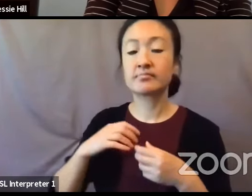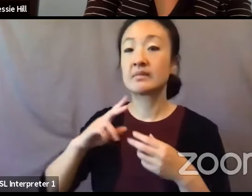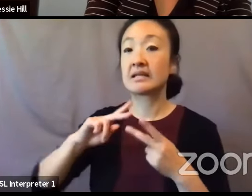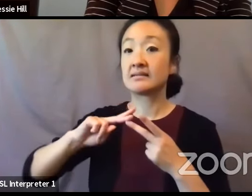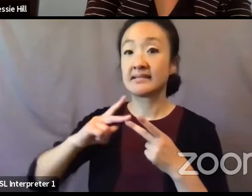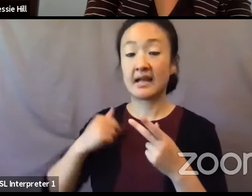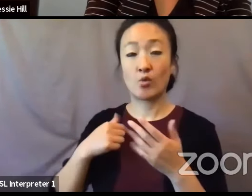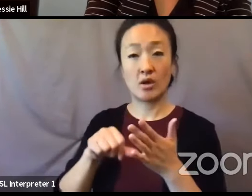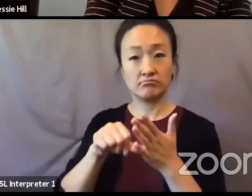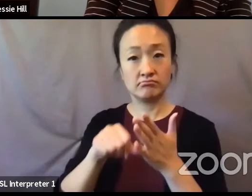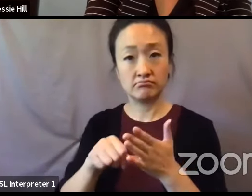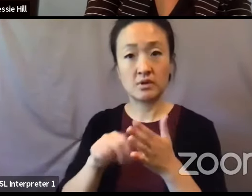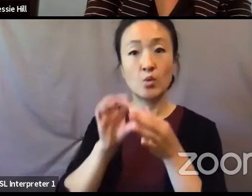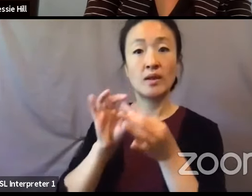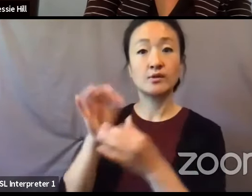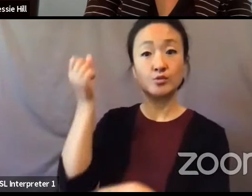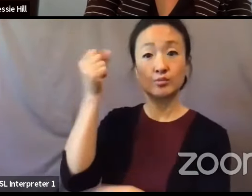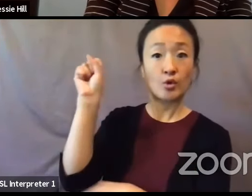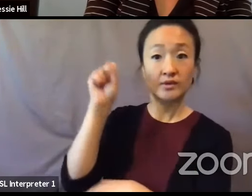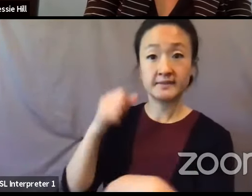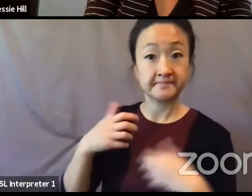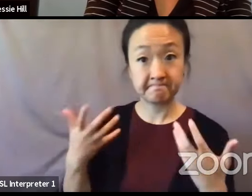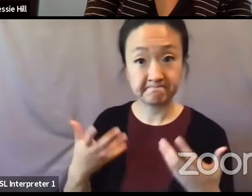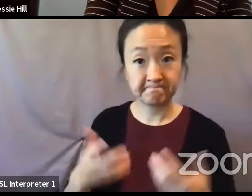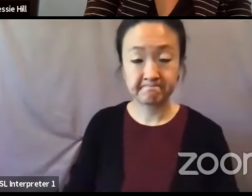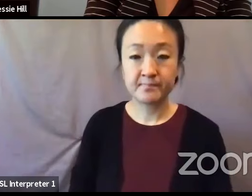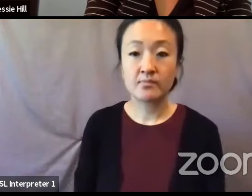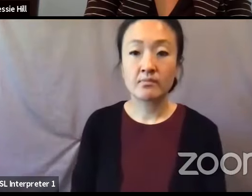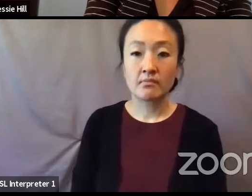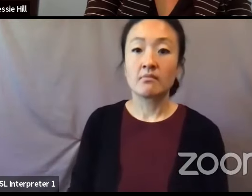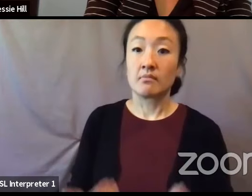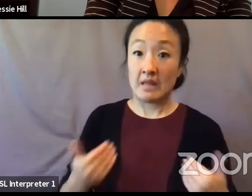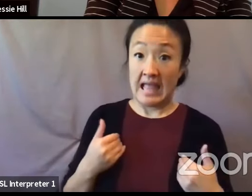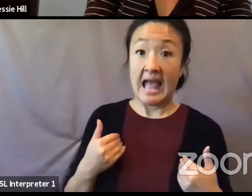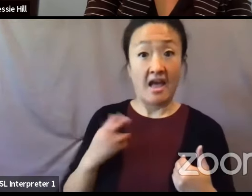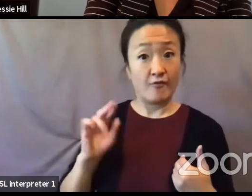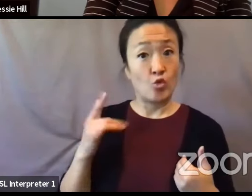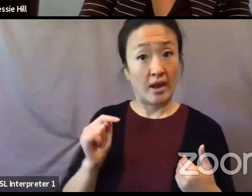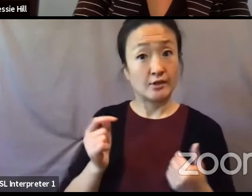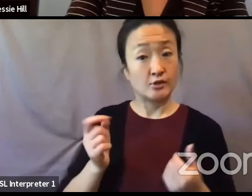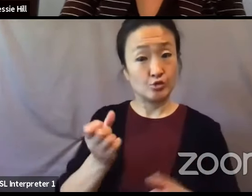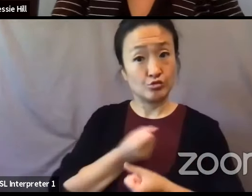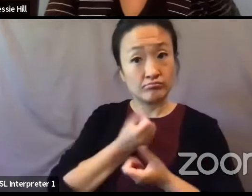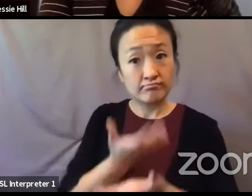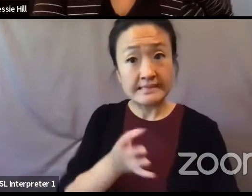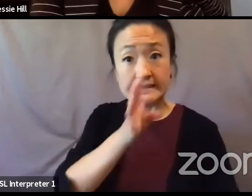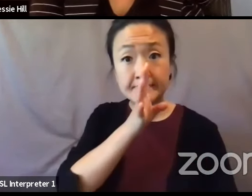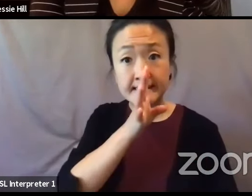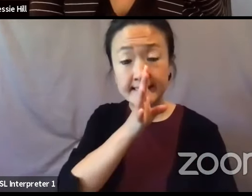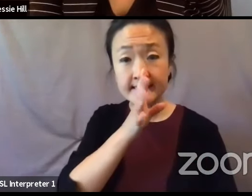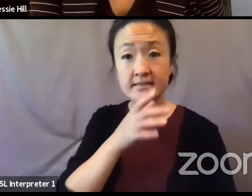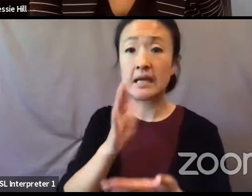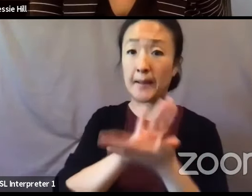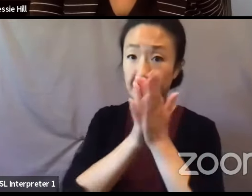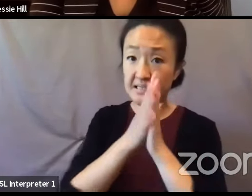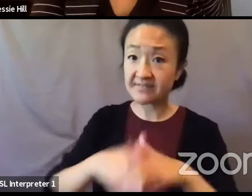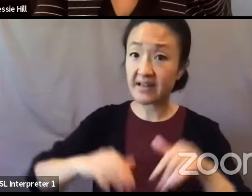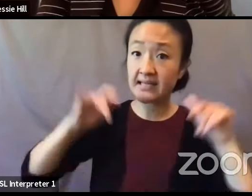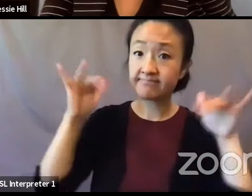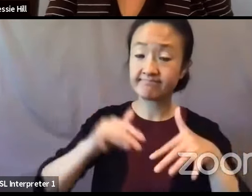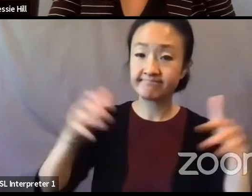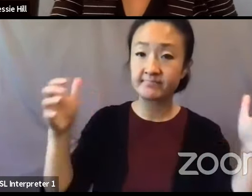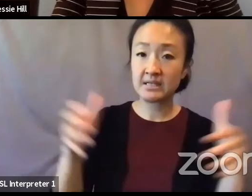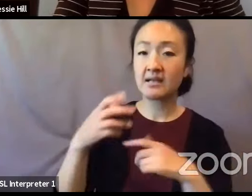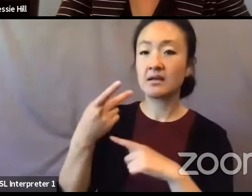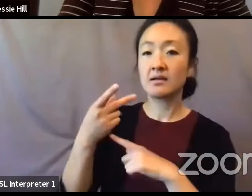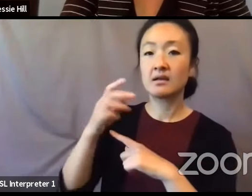to protest is we have a right to speak. We have a right to peaceably assemble. The word peaceably is actually